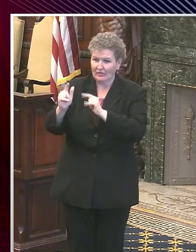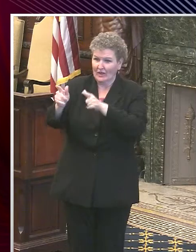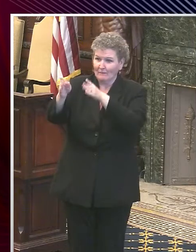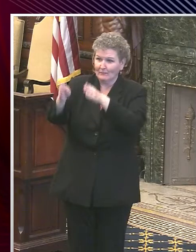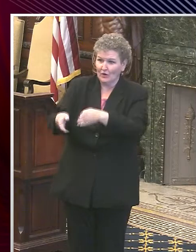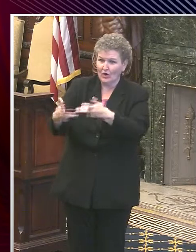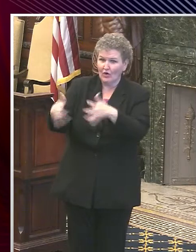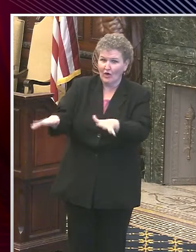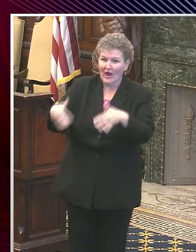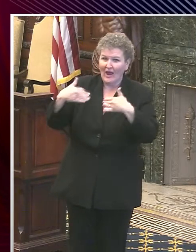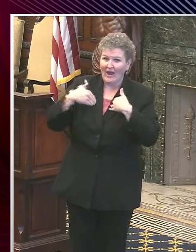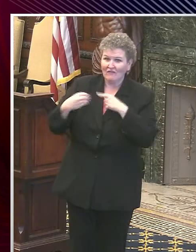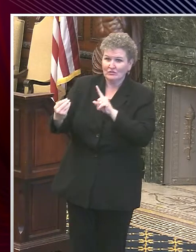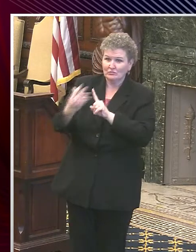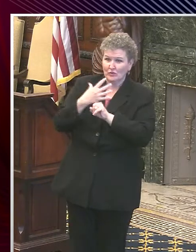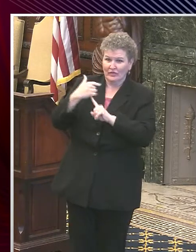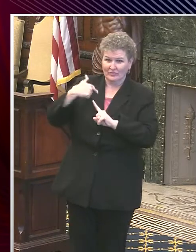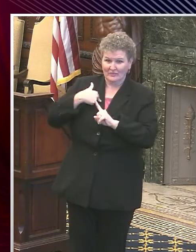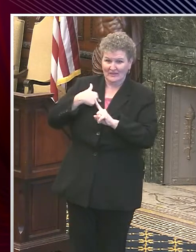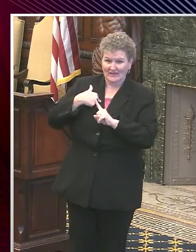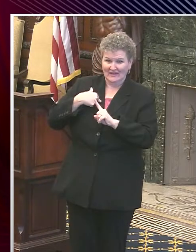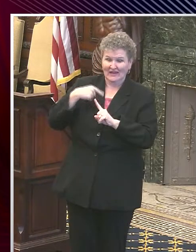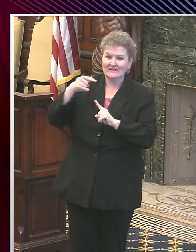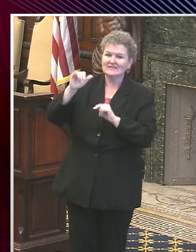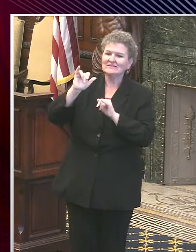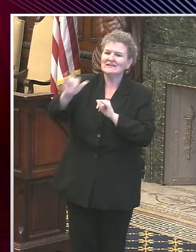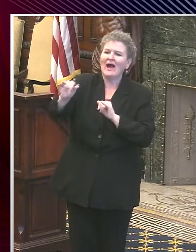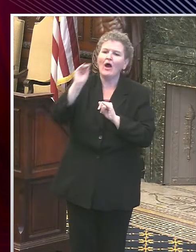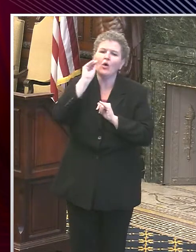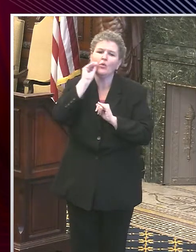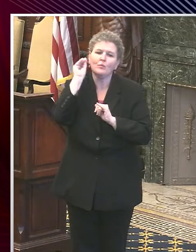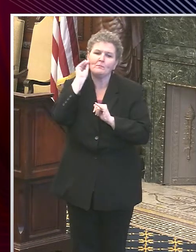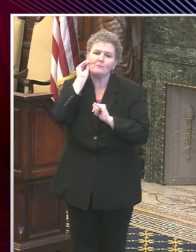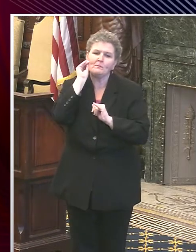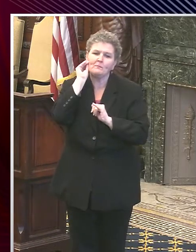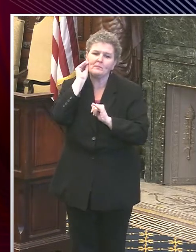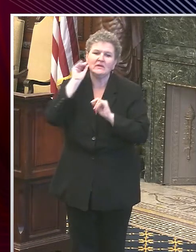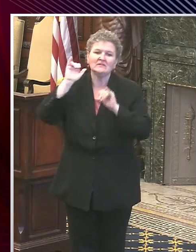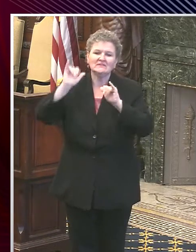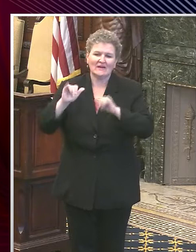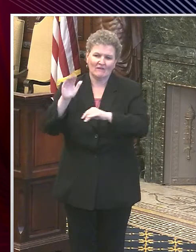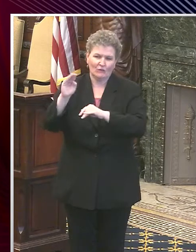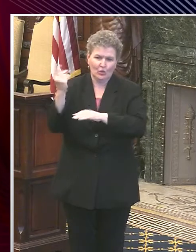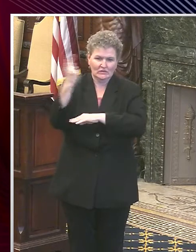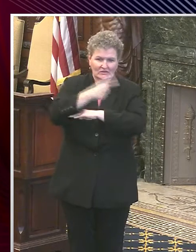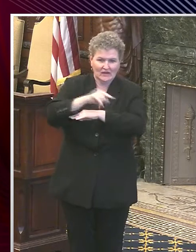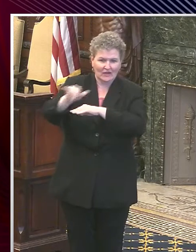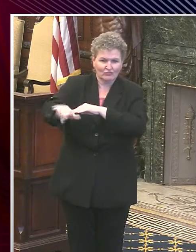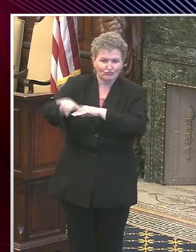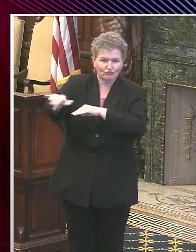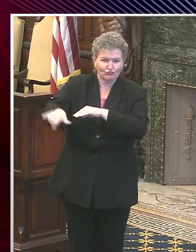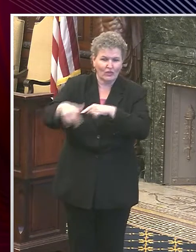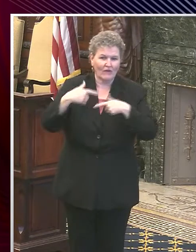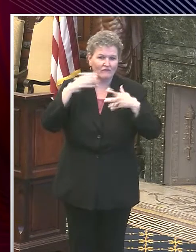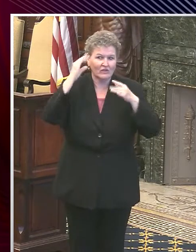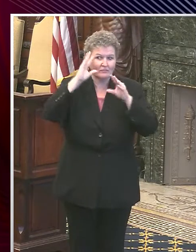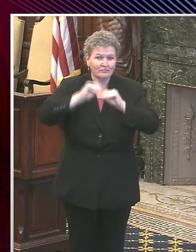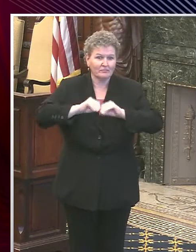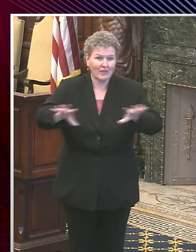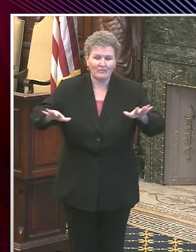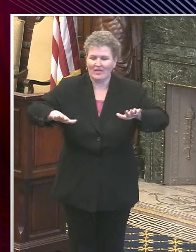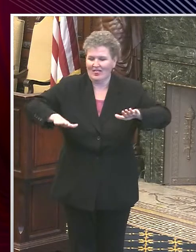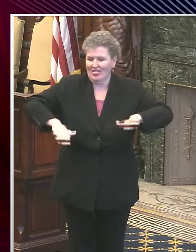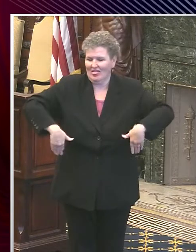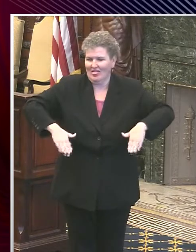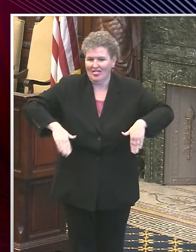thing and self-quarantine and get yourself tested, because this pandemic, unfortunately, is far from over. To shift